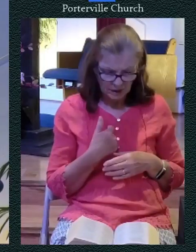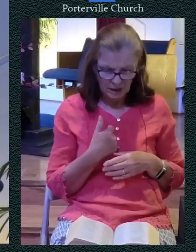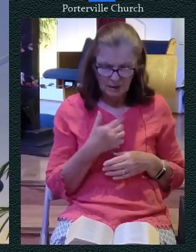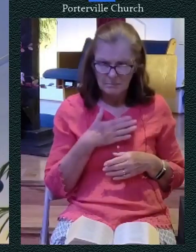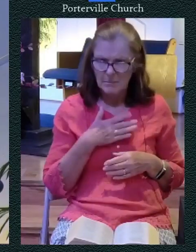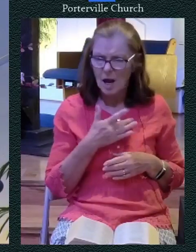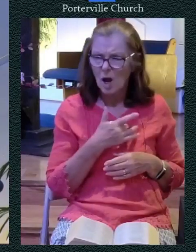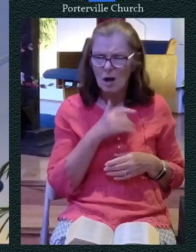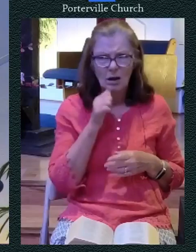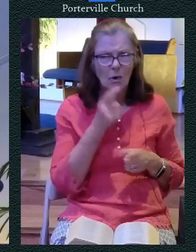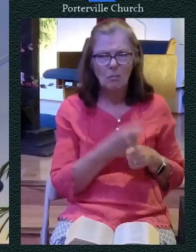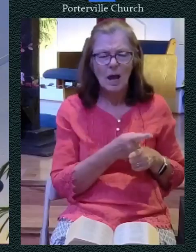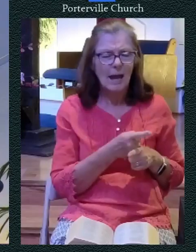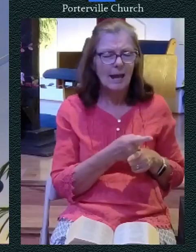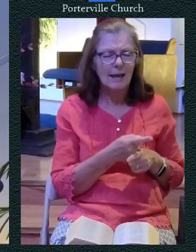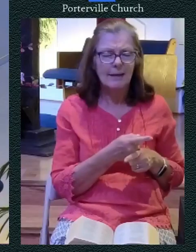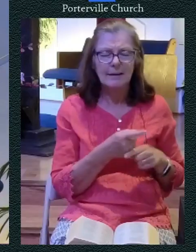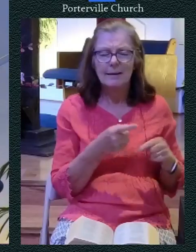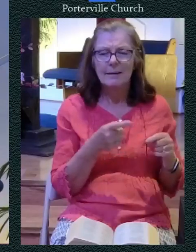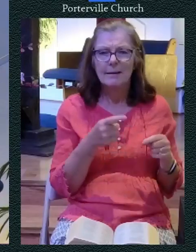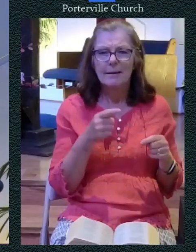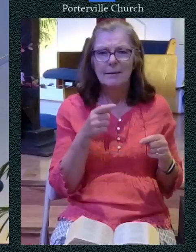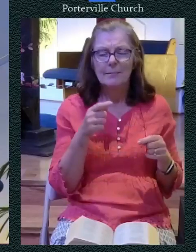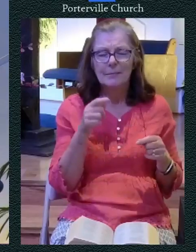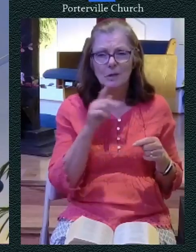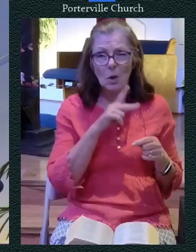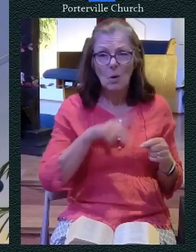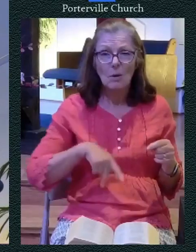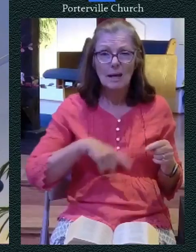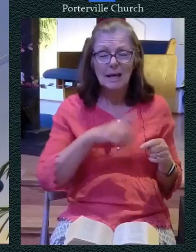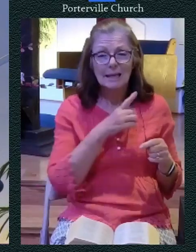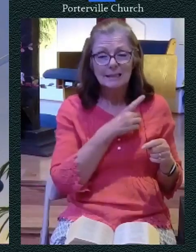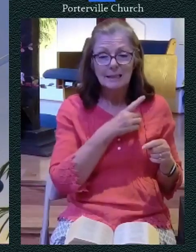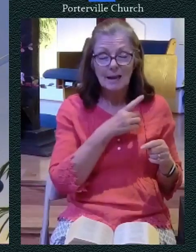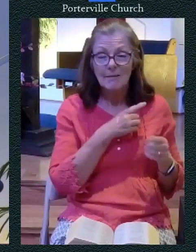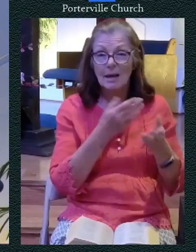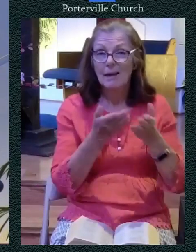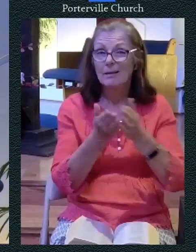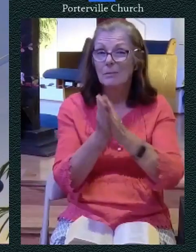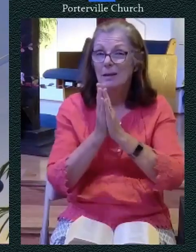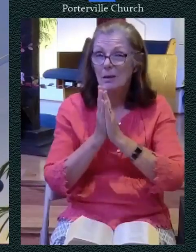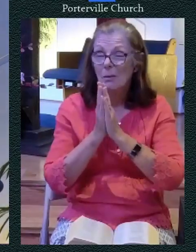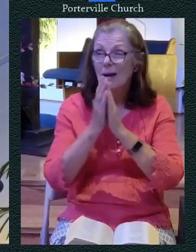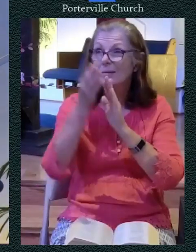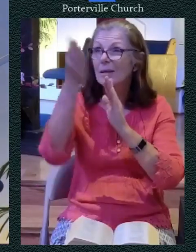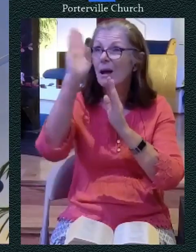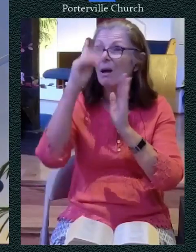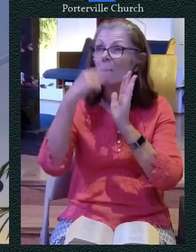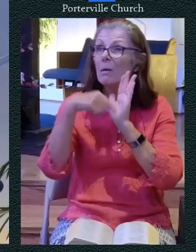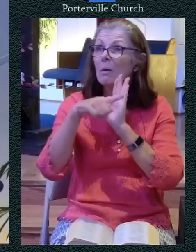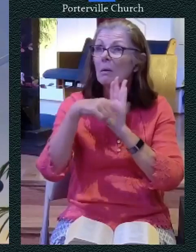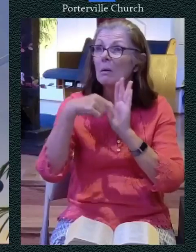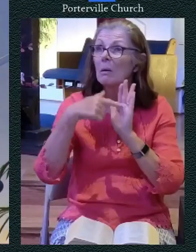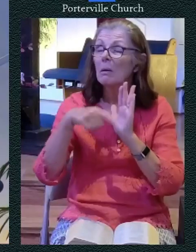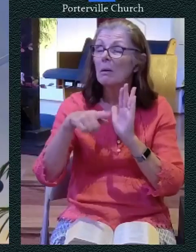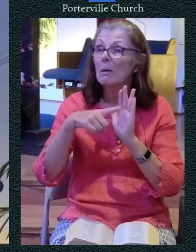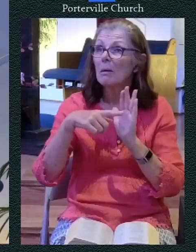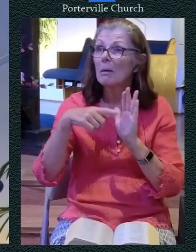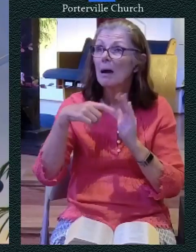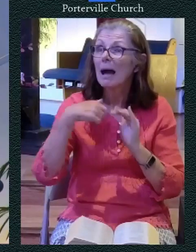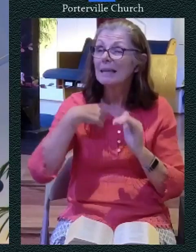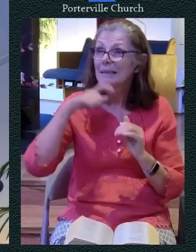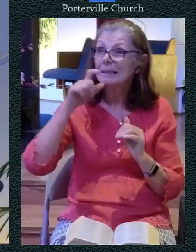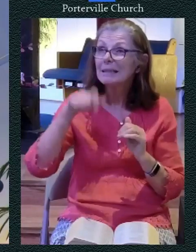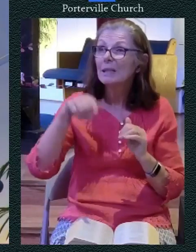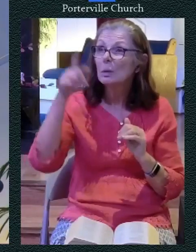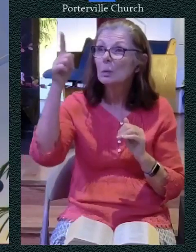And so he requests, the things he requests are a correction. He's saying, Lord, I need to be